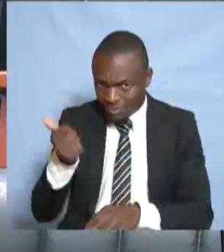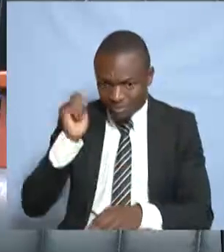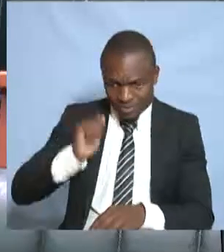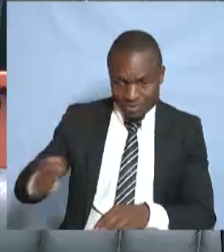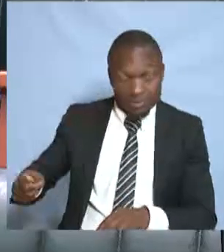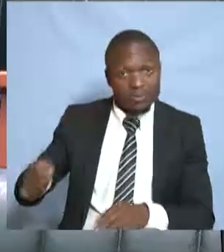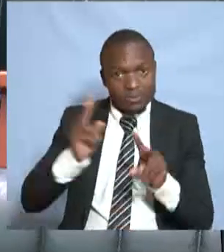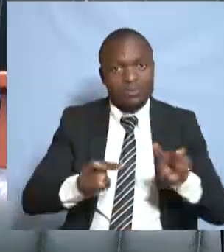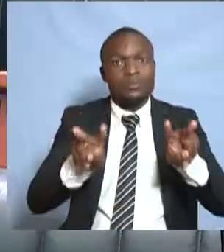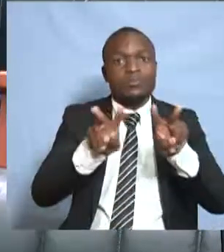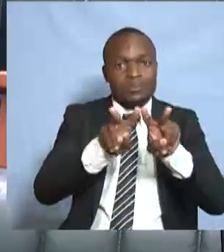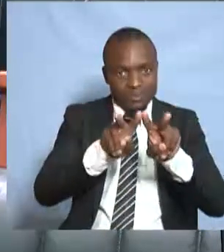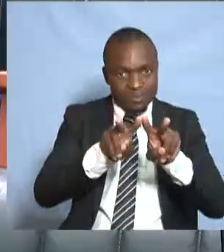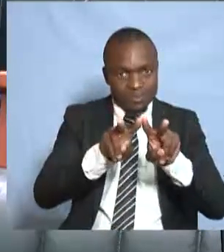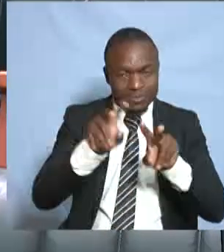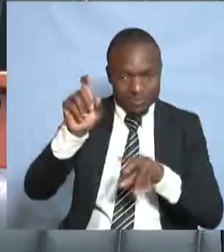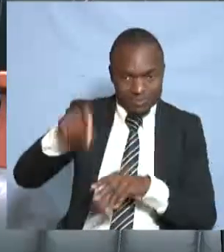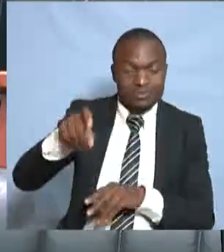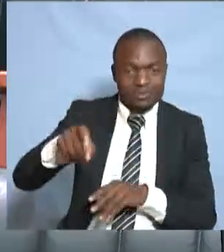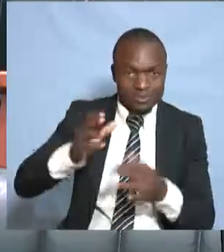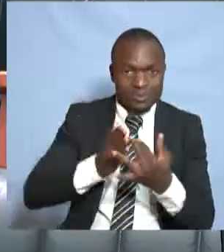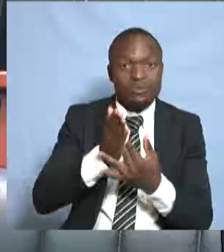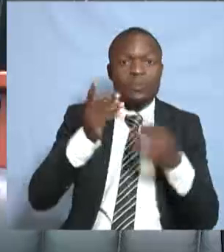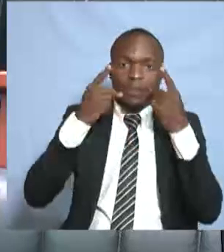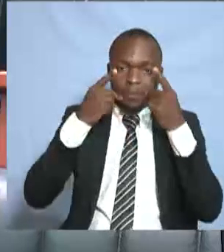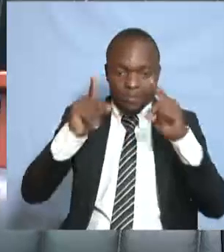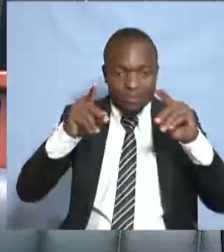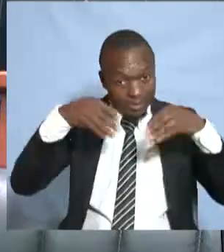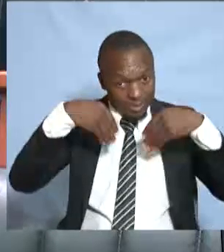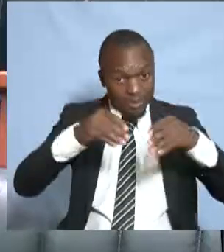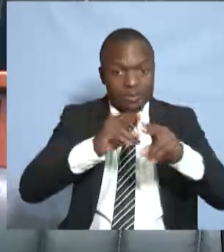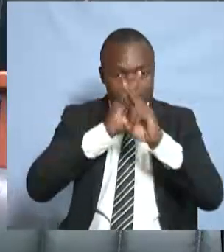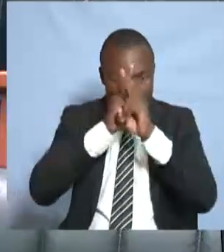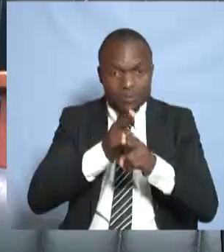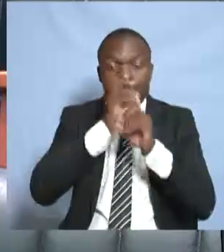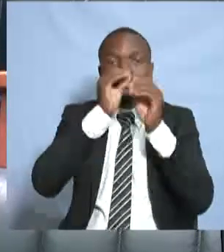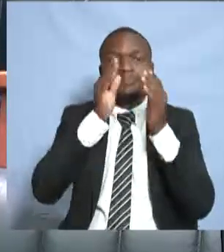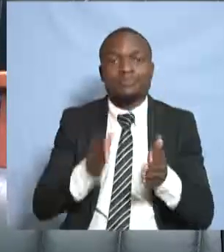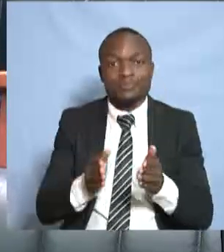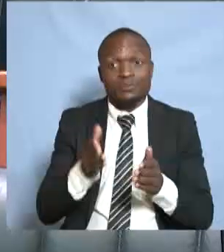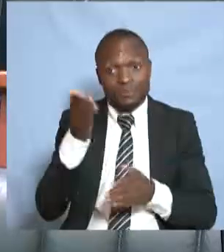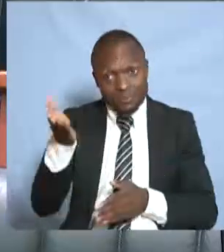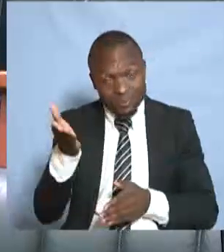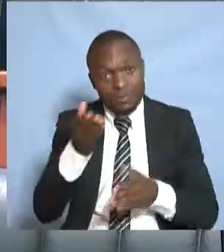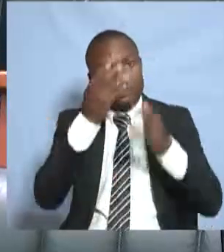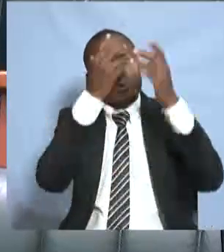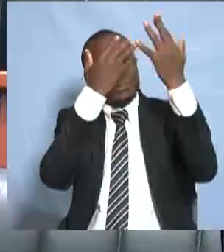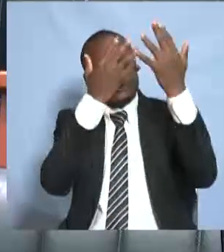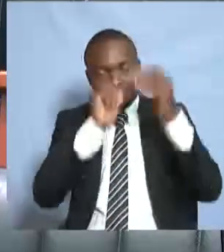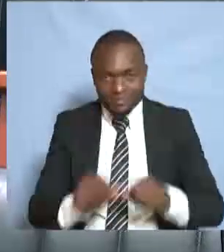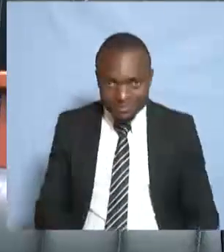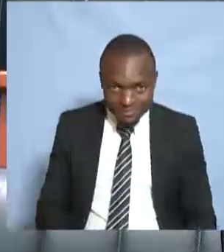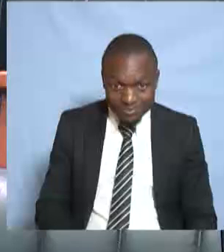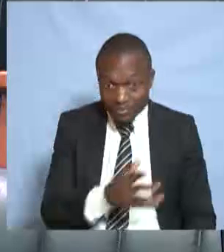at a value which is determined through a public auction. So, Mr. Speaker, I do hope